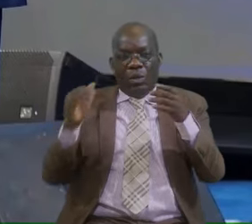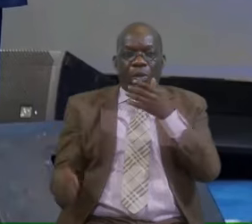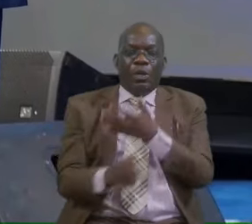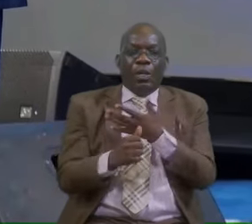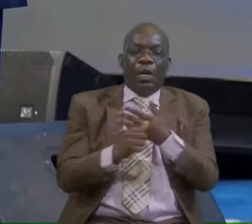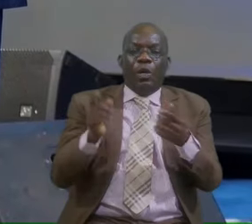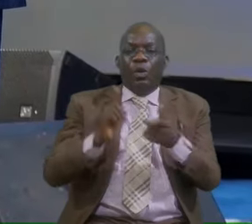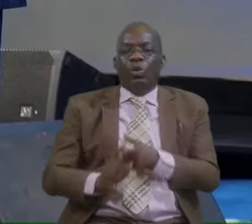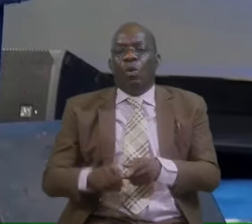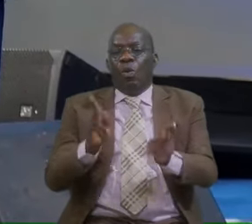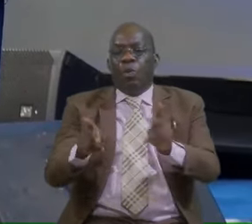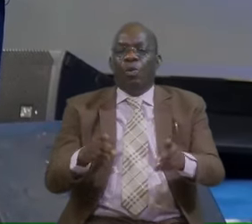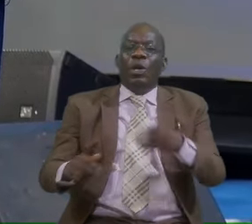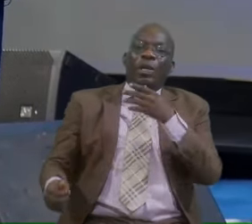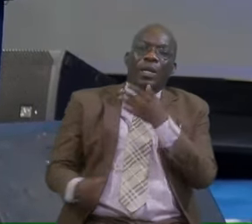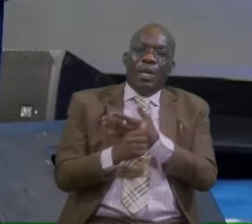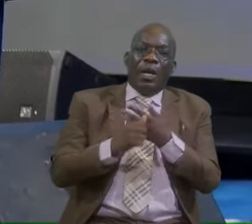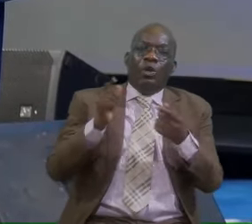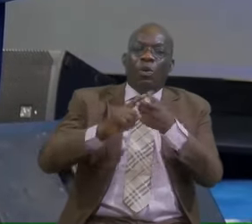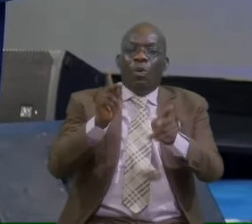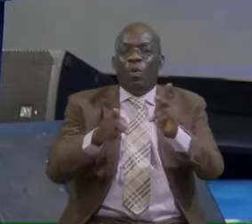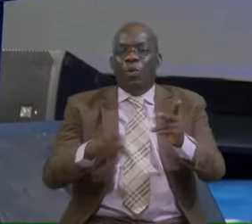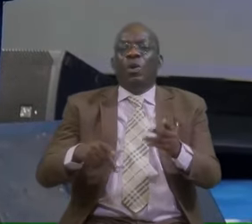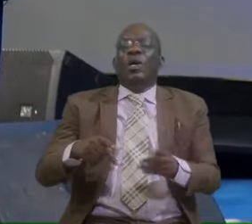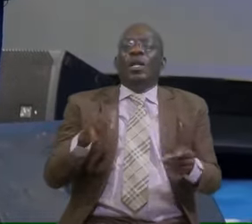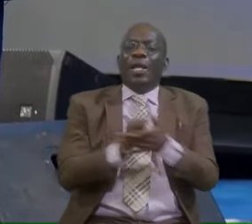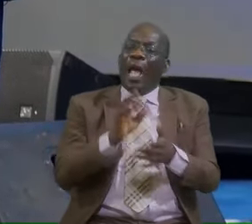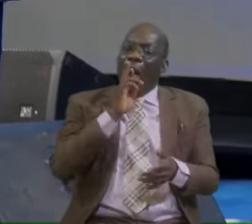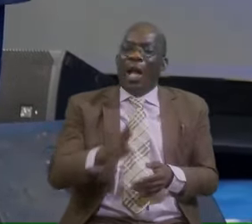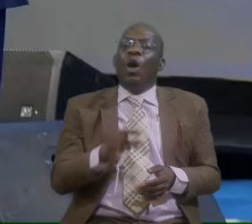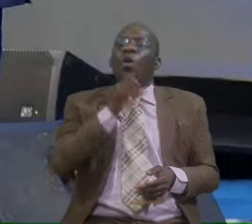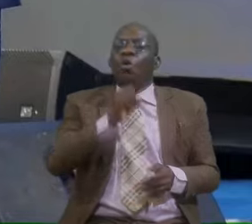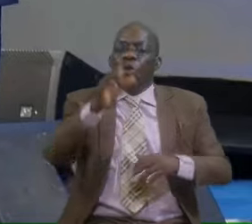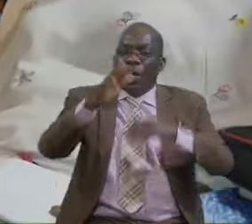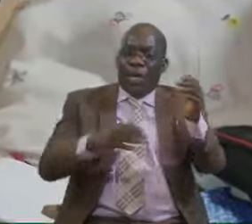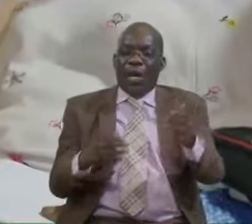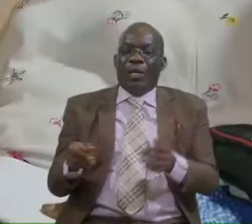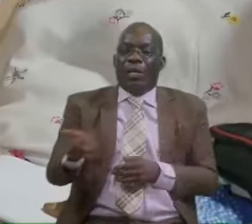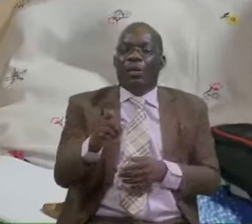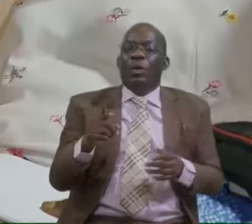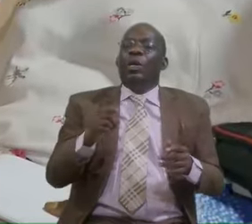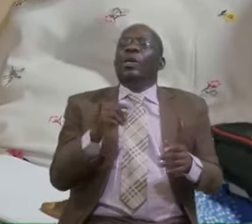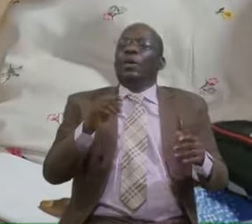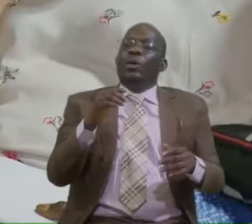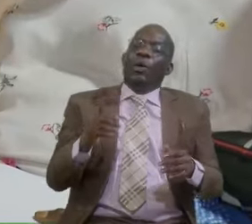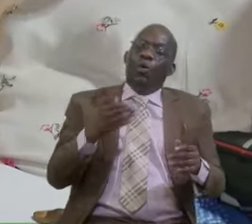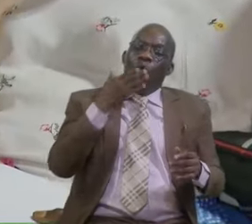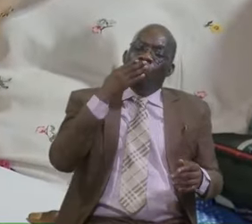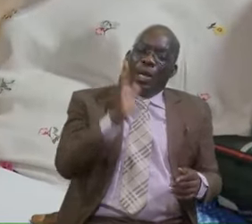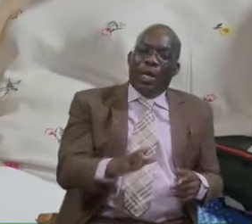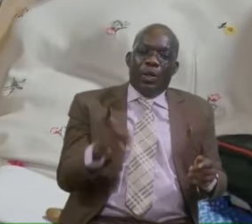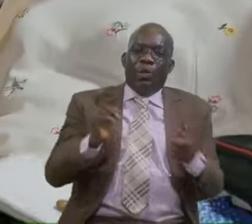are older than him, is a terror to his age mate, is a terror to